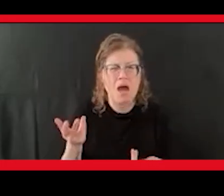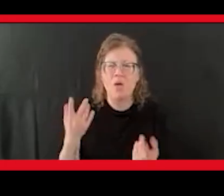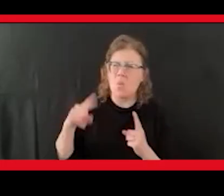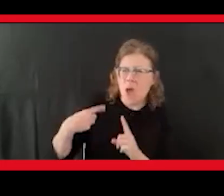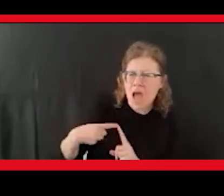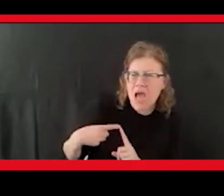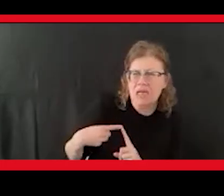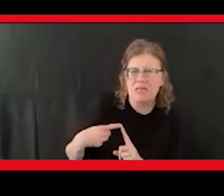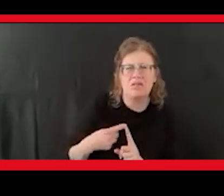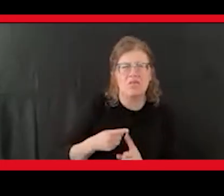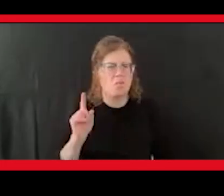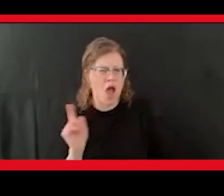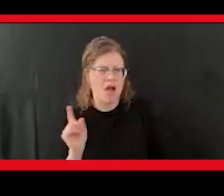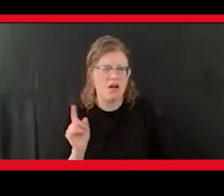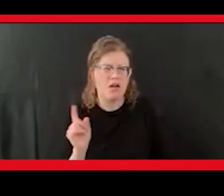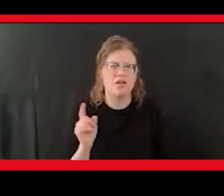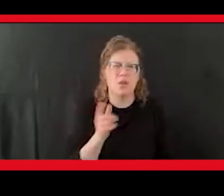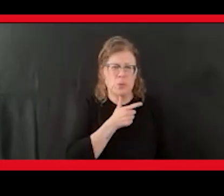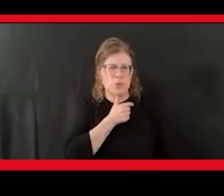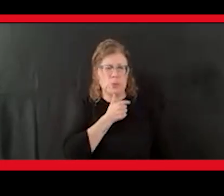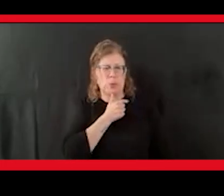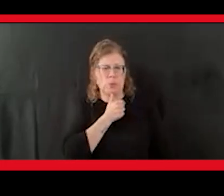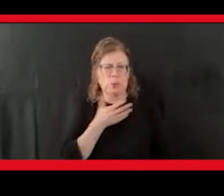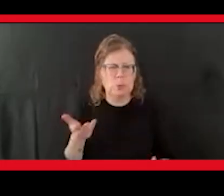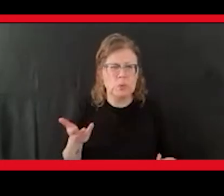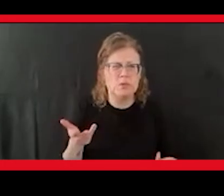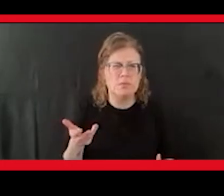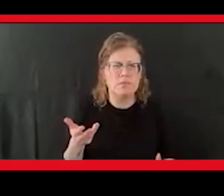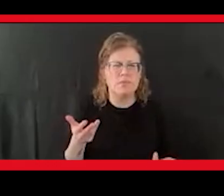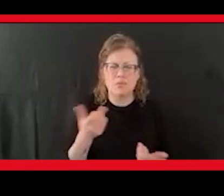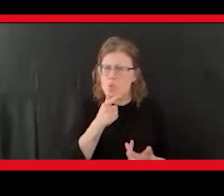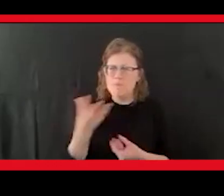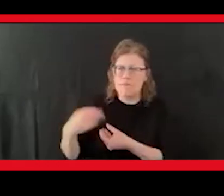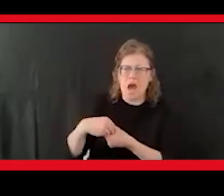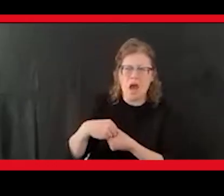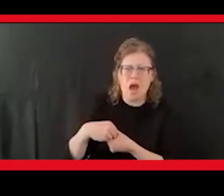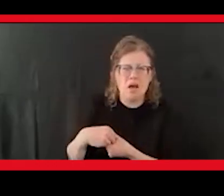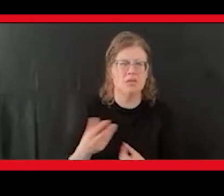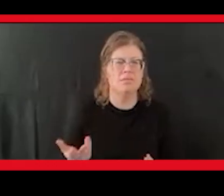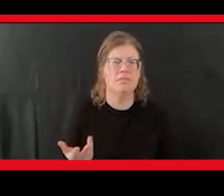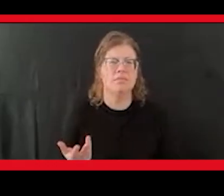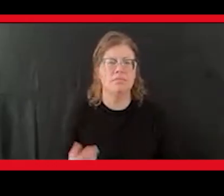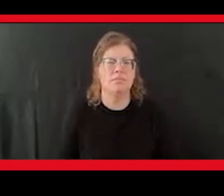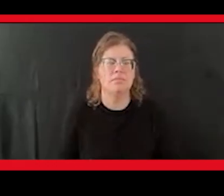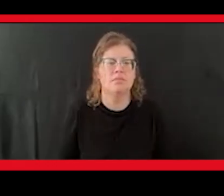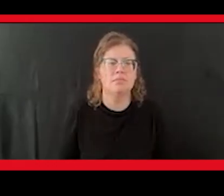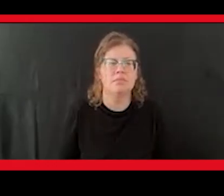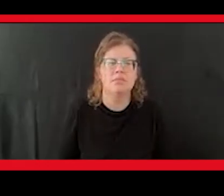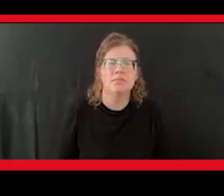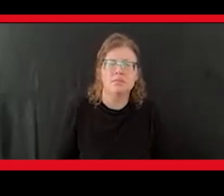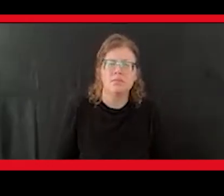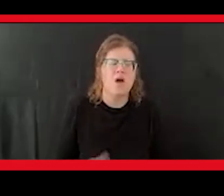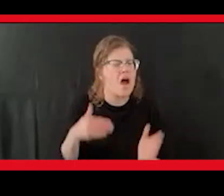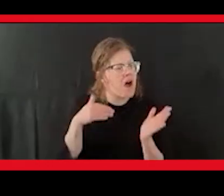We see many applications that are confusing to understand exactly what activities are being proposed and how